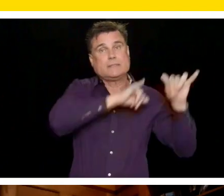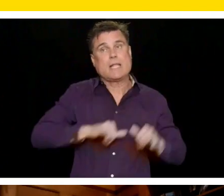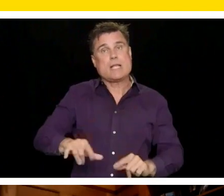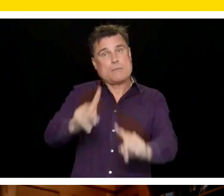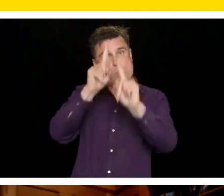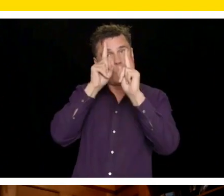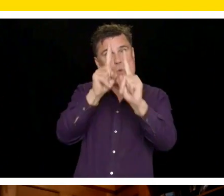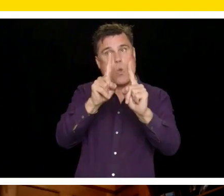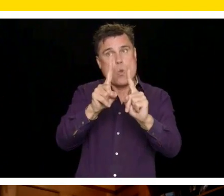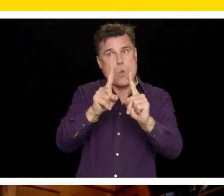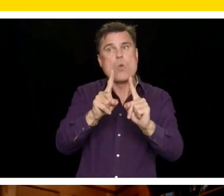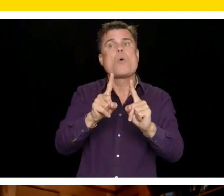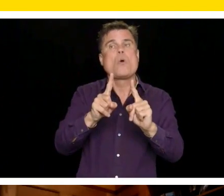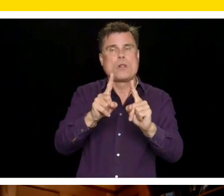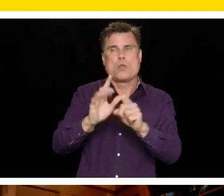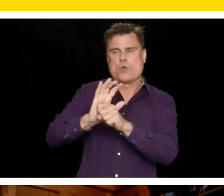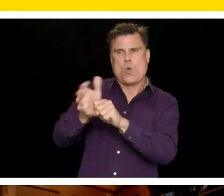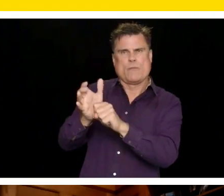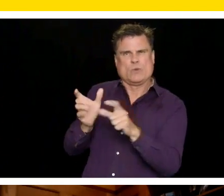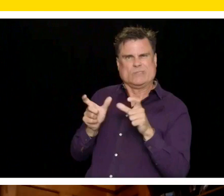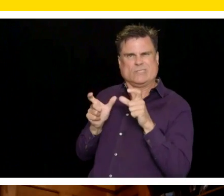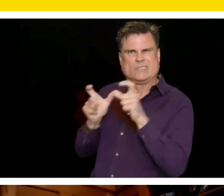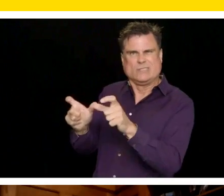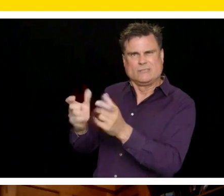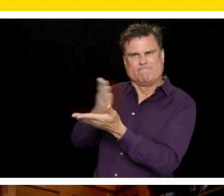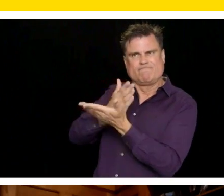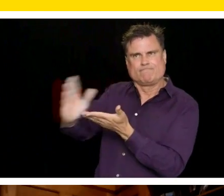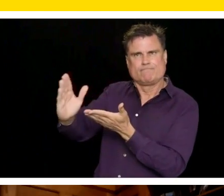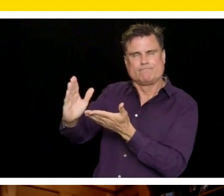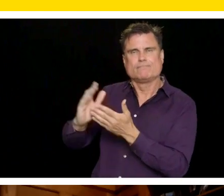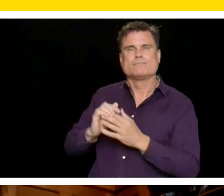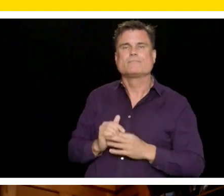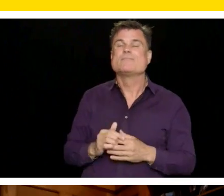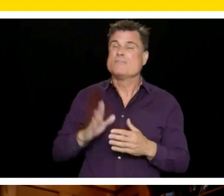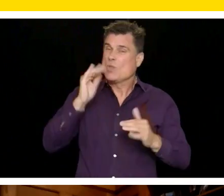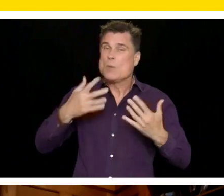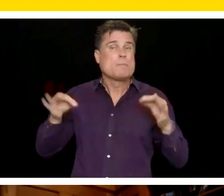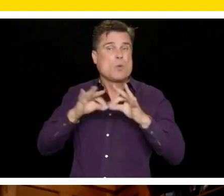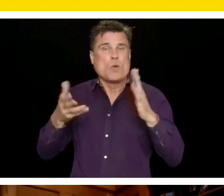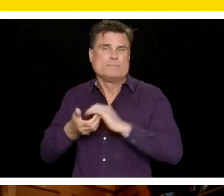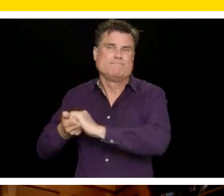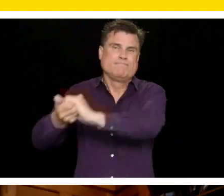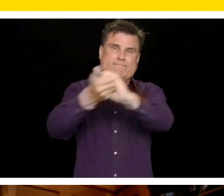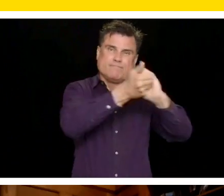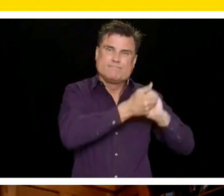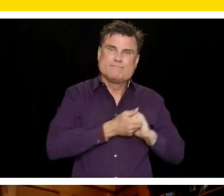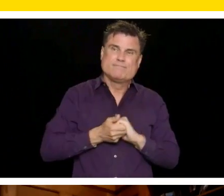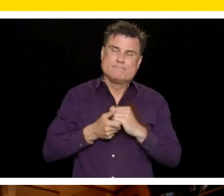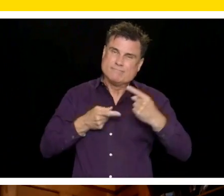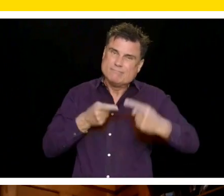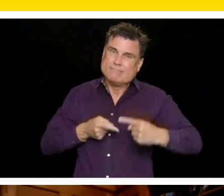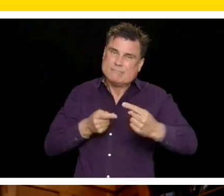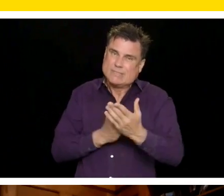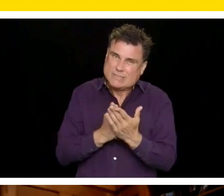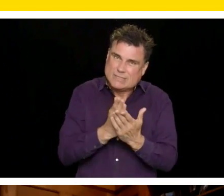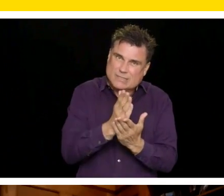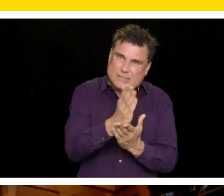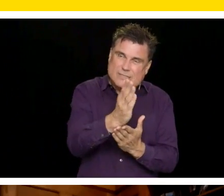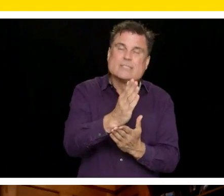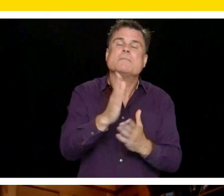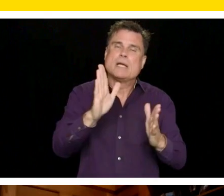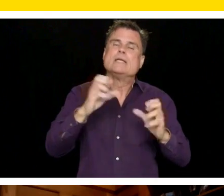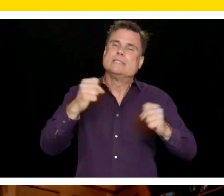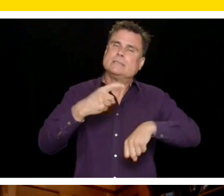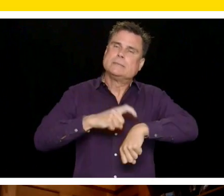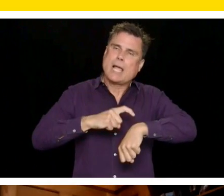to stay open. As we take the next steps to slowly and carefully restart our economy, the government